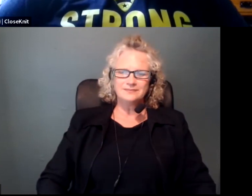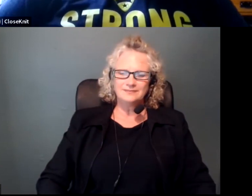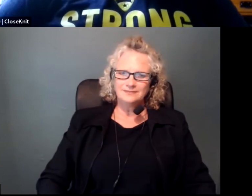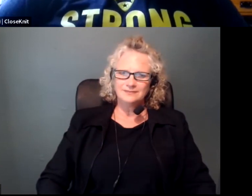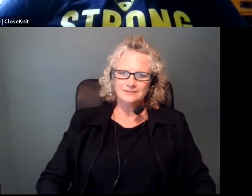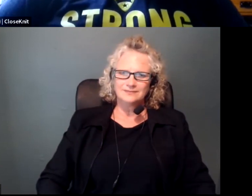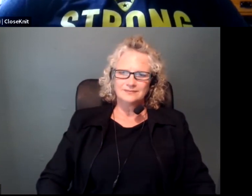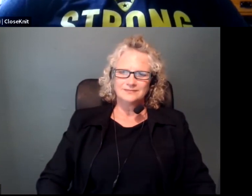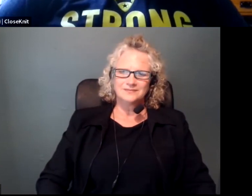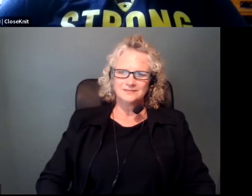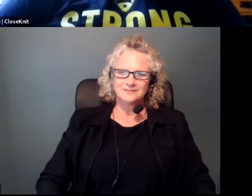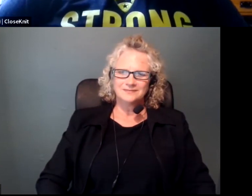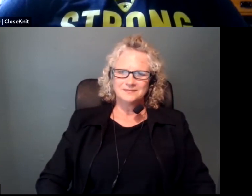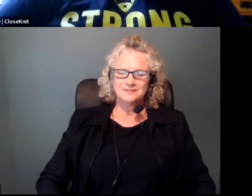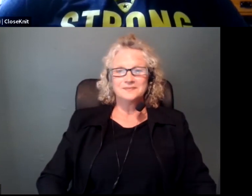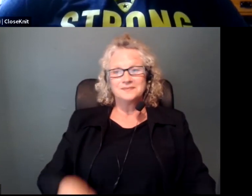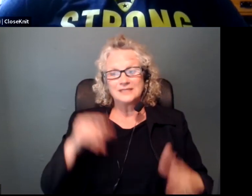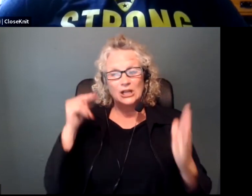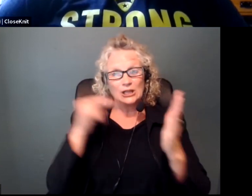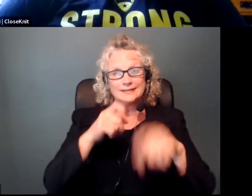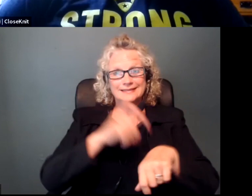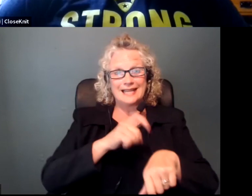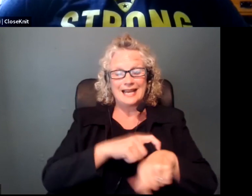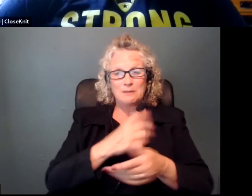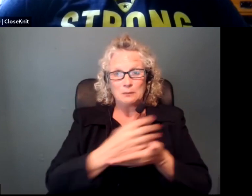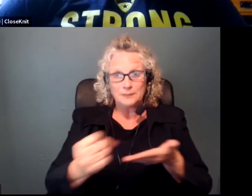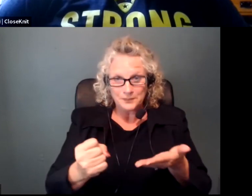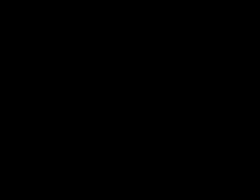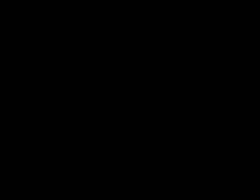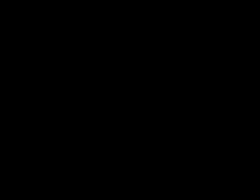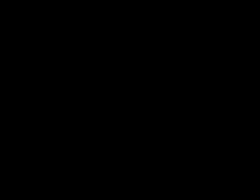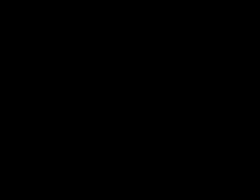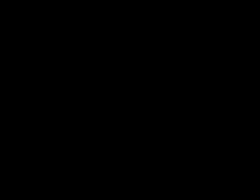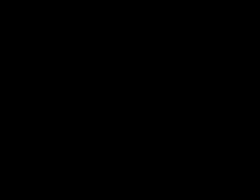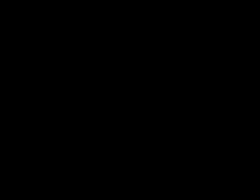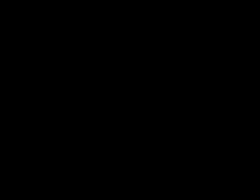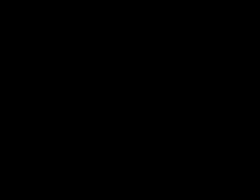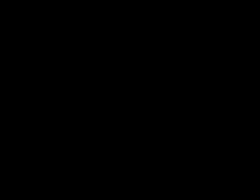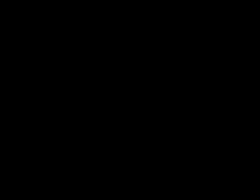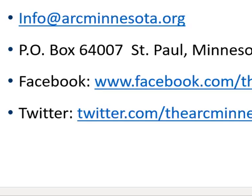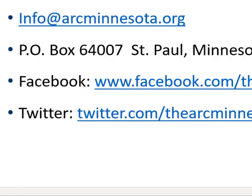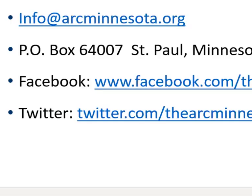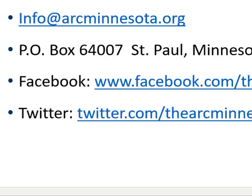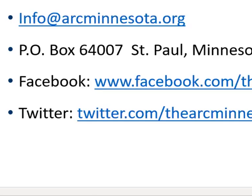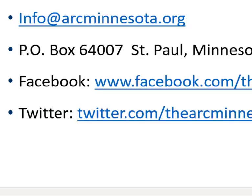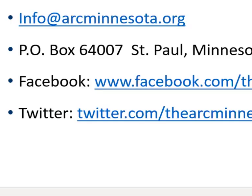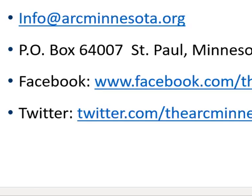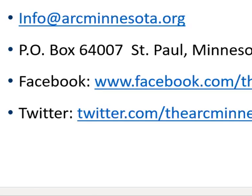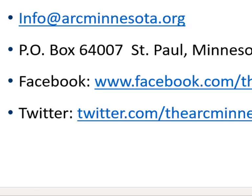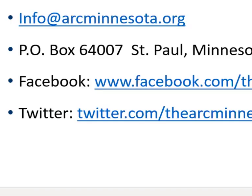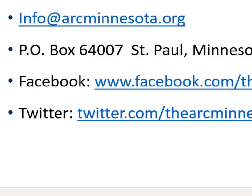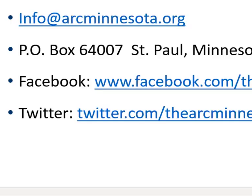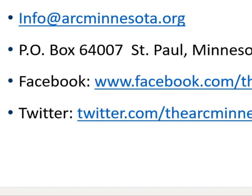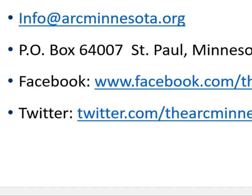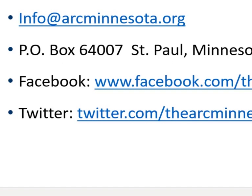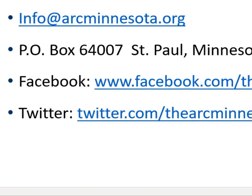And so looking at the time, we are out of time here. However, this was a great conversation today, and